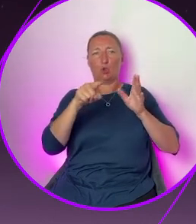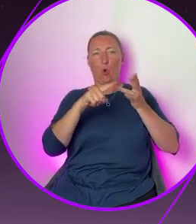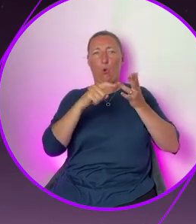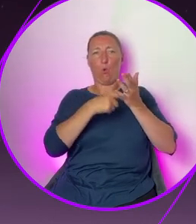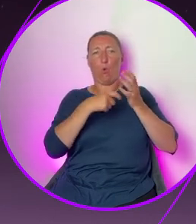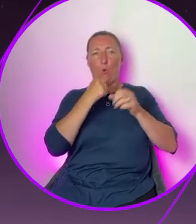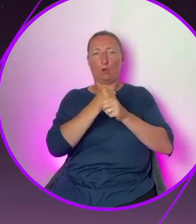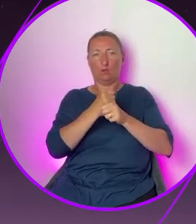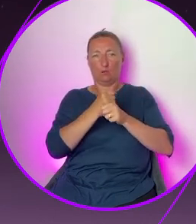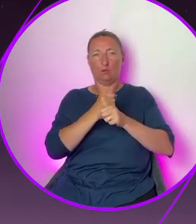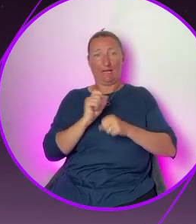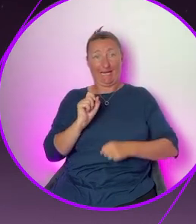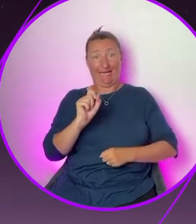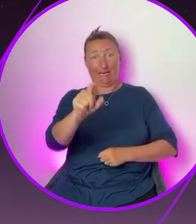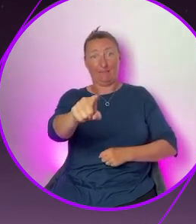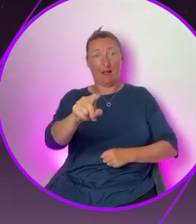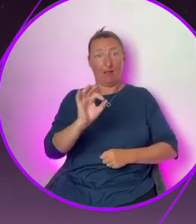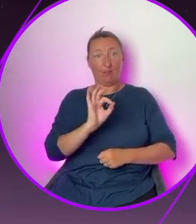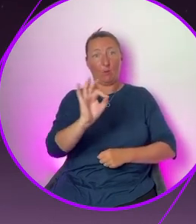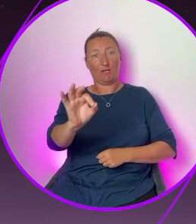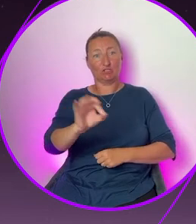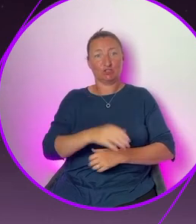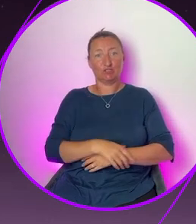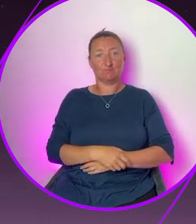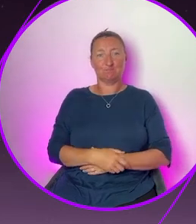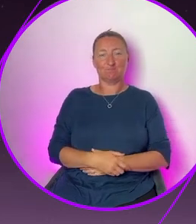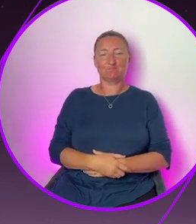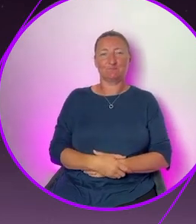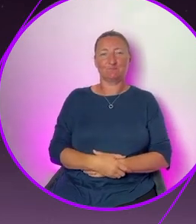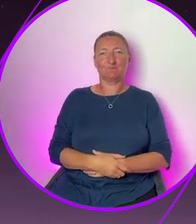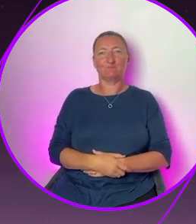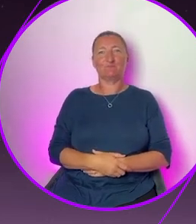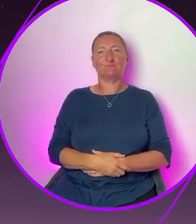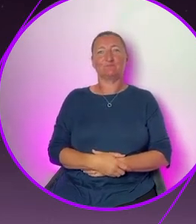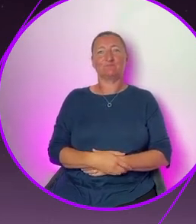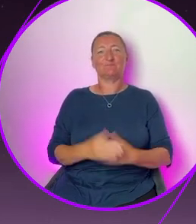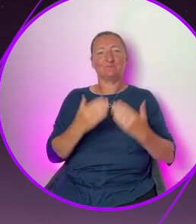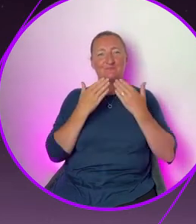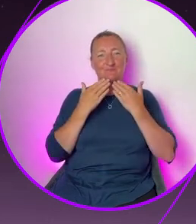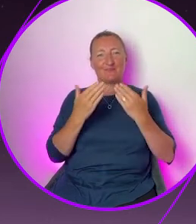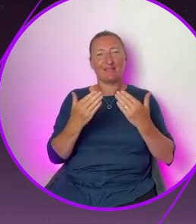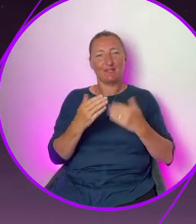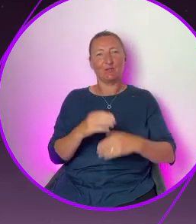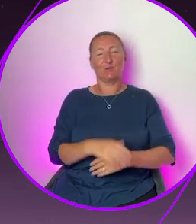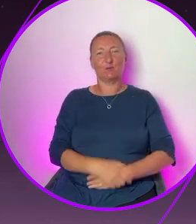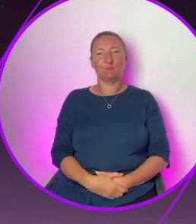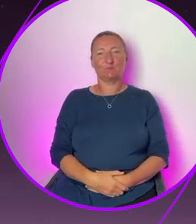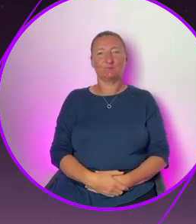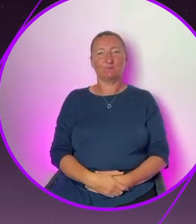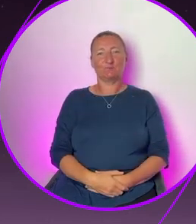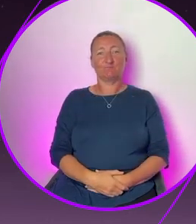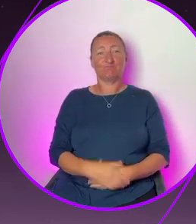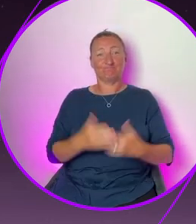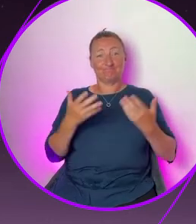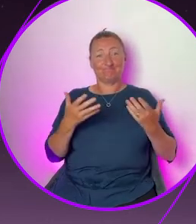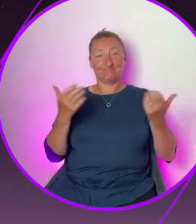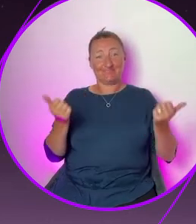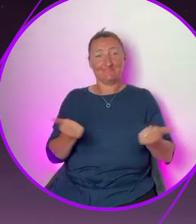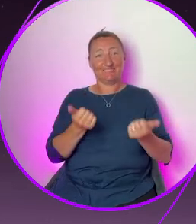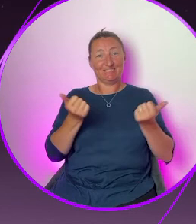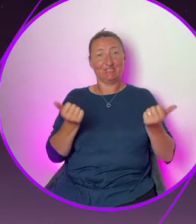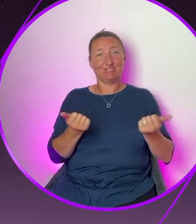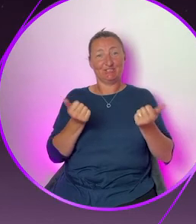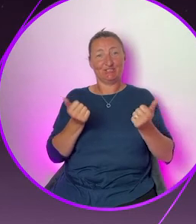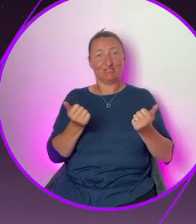some of the questions that you've asked. So thank you so much for that. Thank you. Thank you. So we have reached the end of our